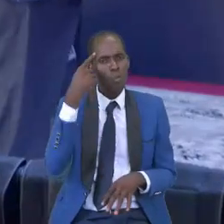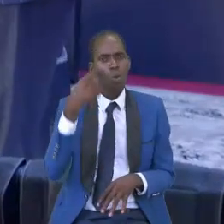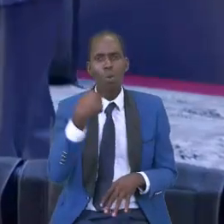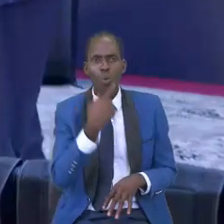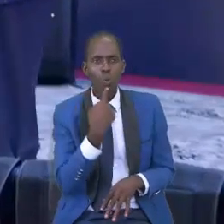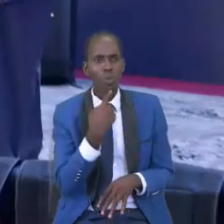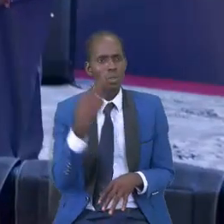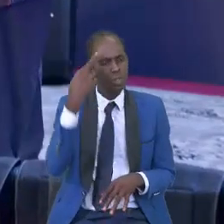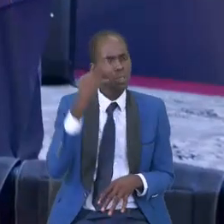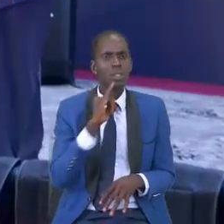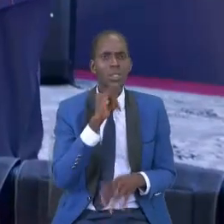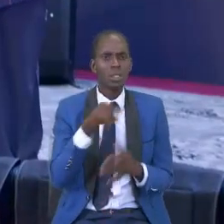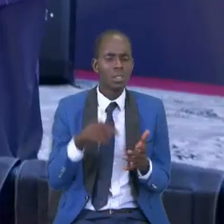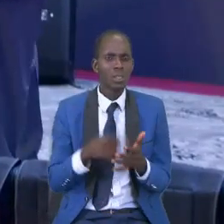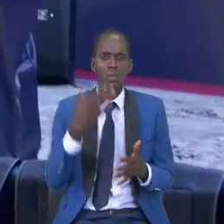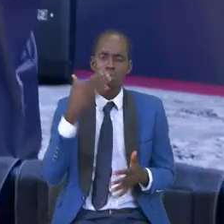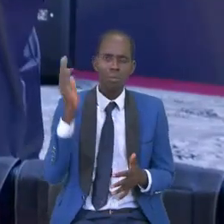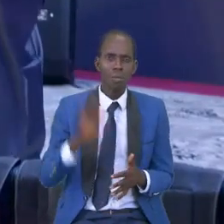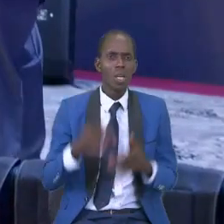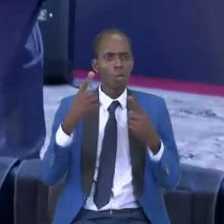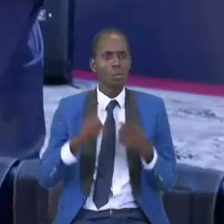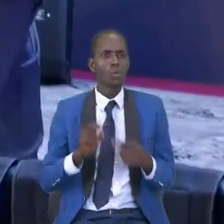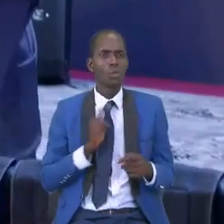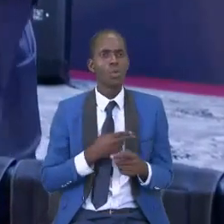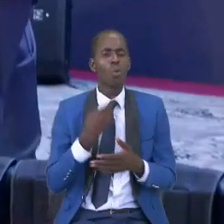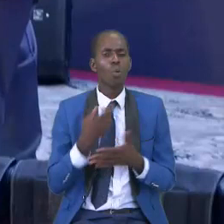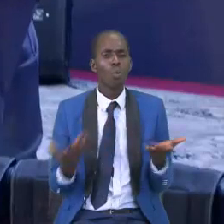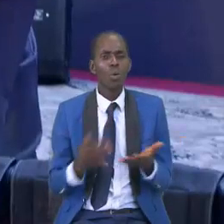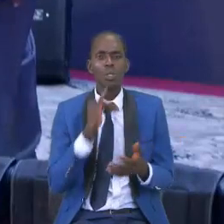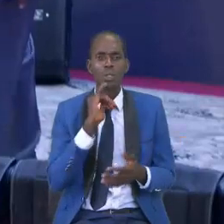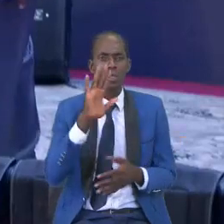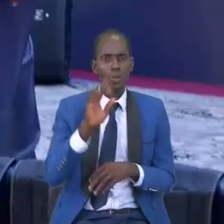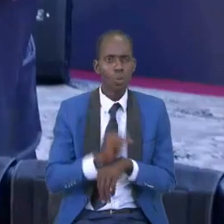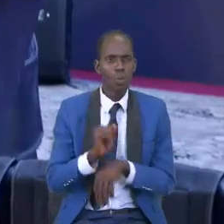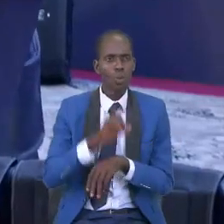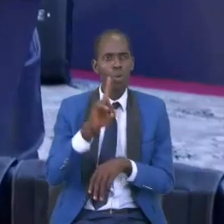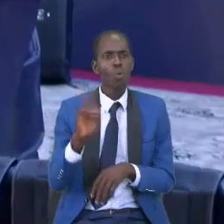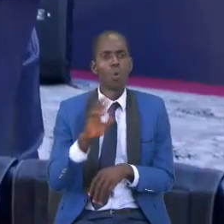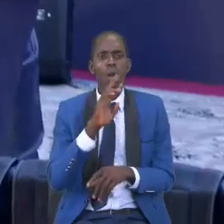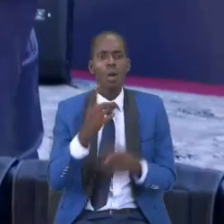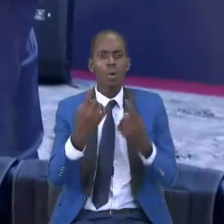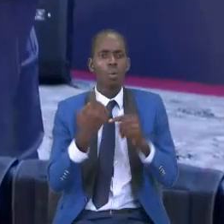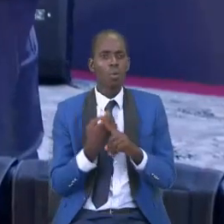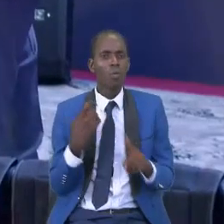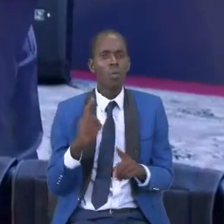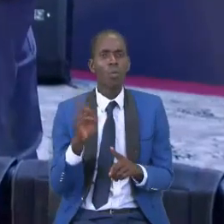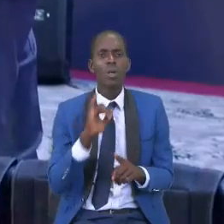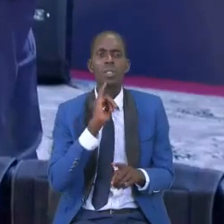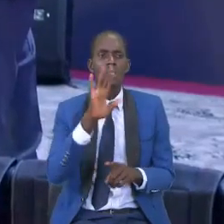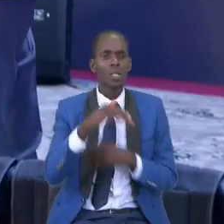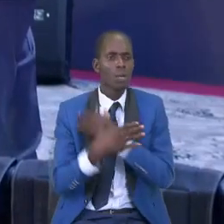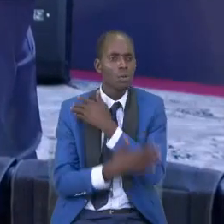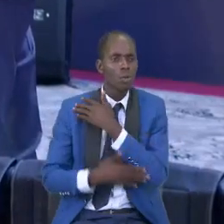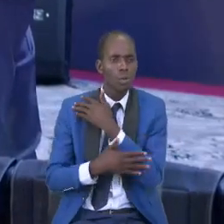occupation, and whence comest thou? What is thy country, and of what people art thou? They